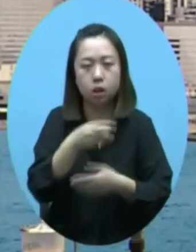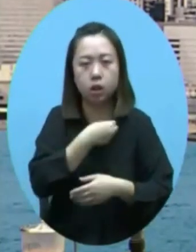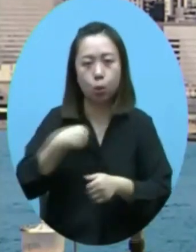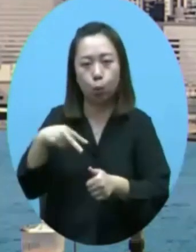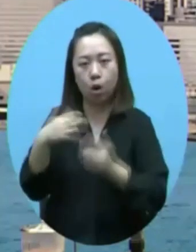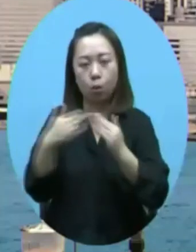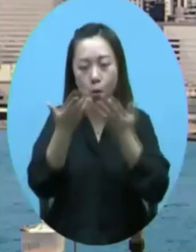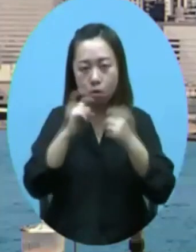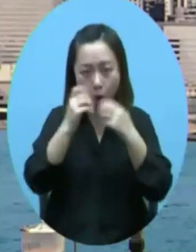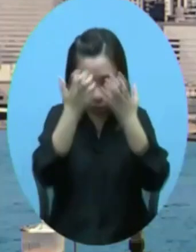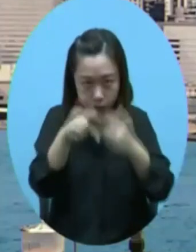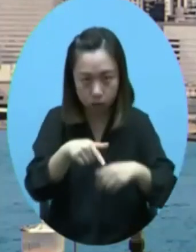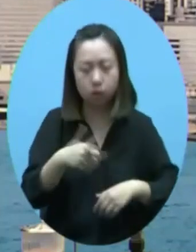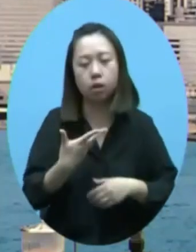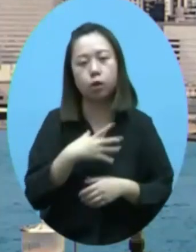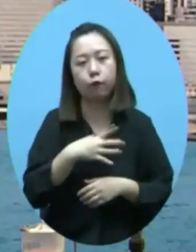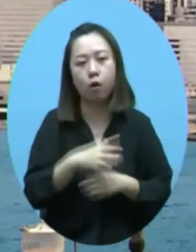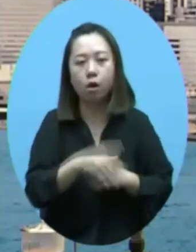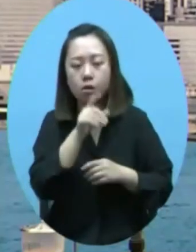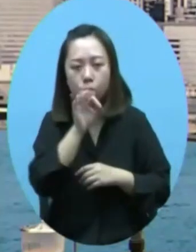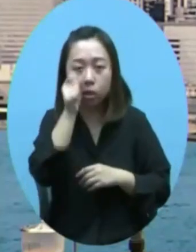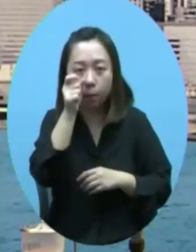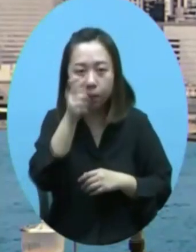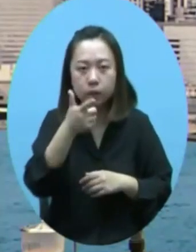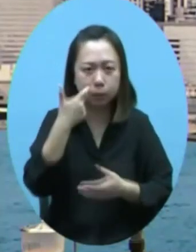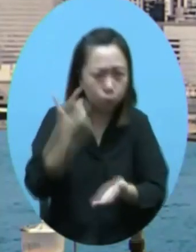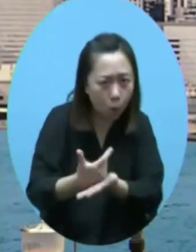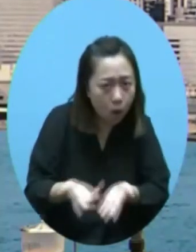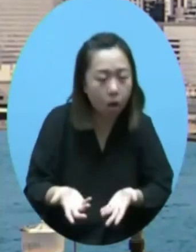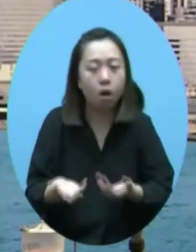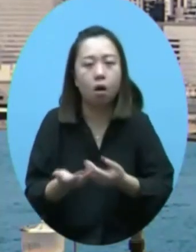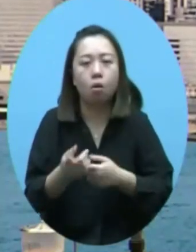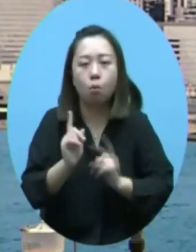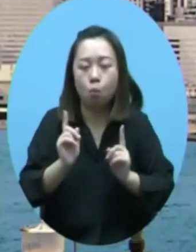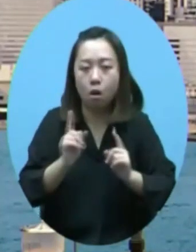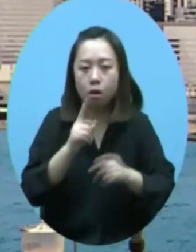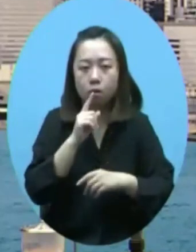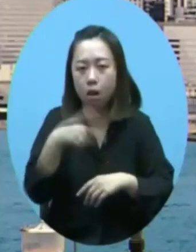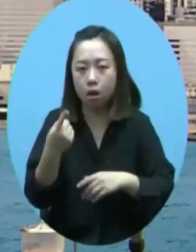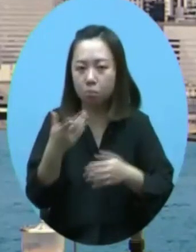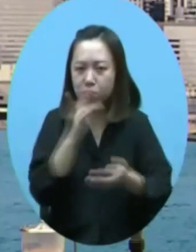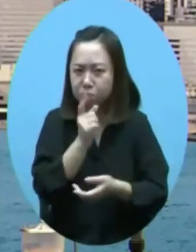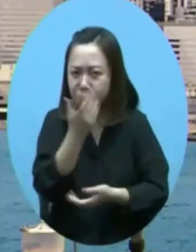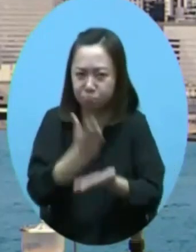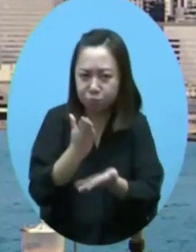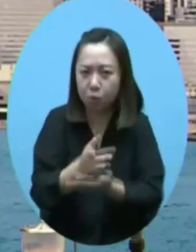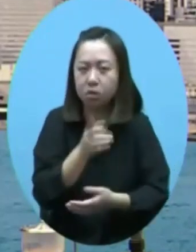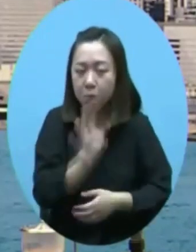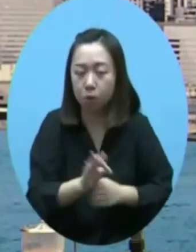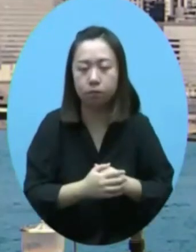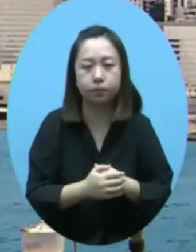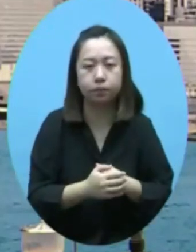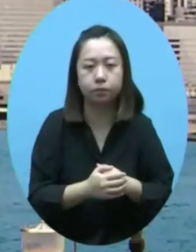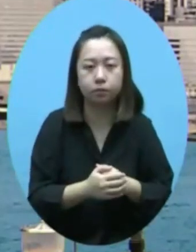the bottles. We would monitor the situation in Kazakhstan and how different those cases